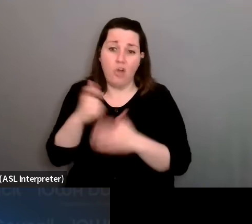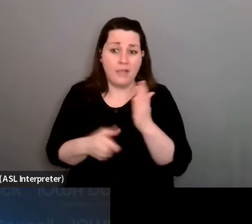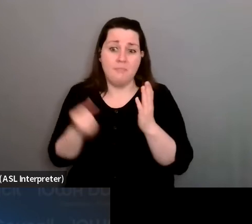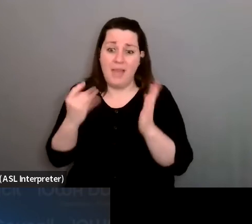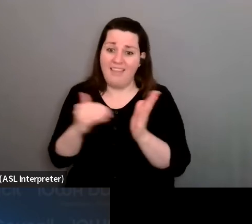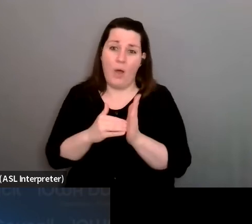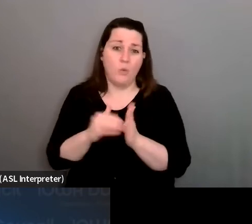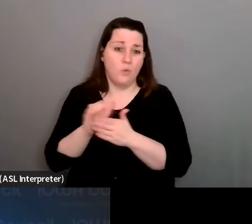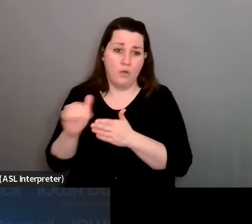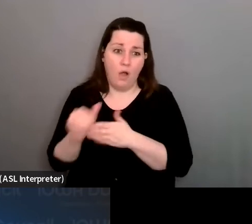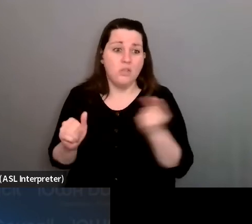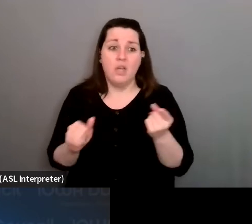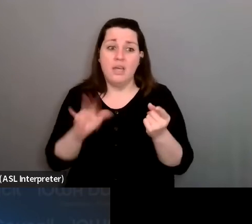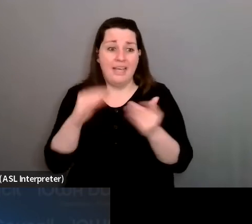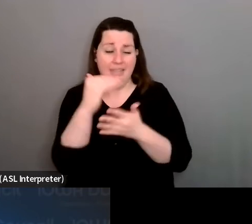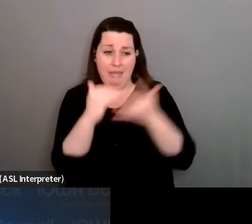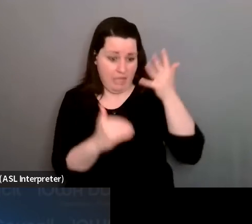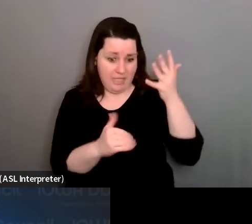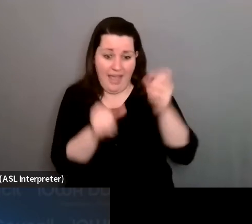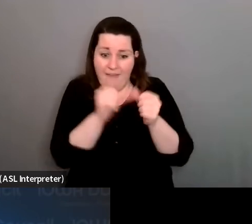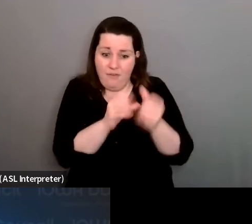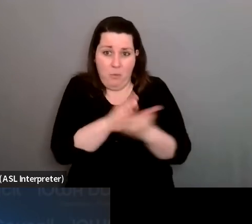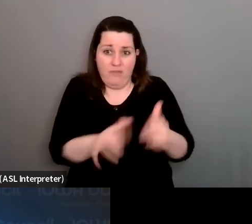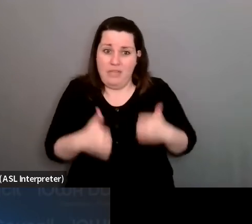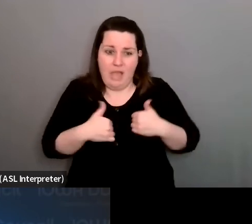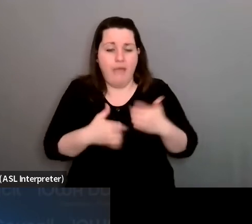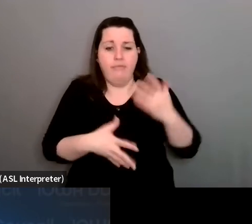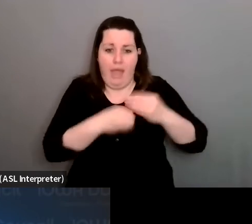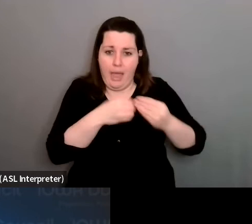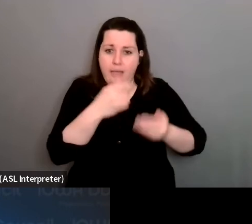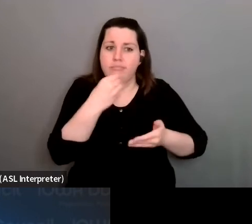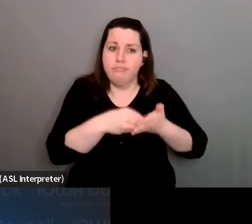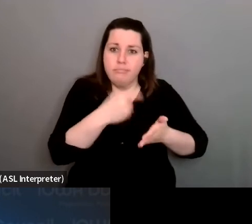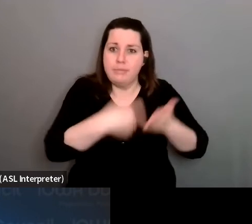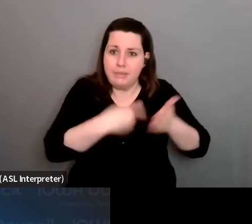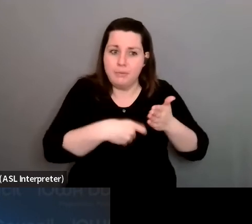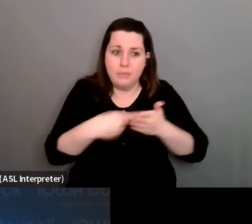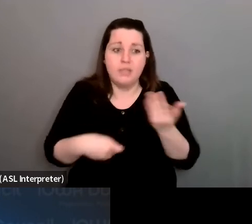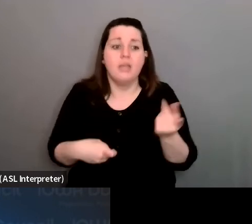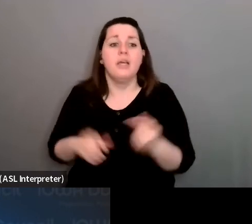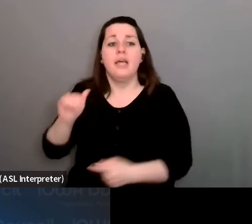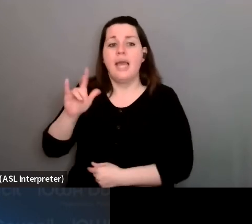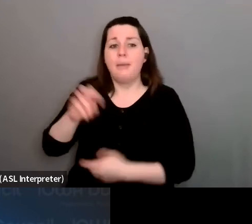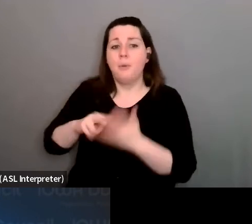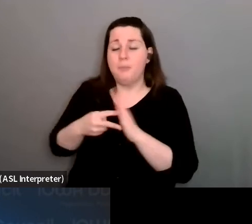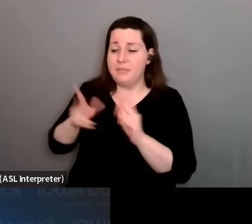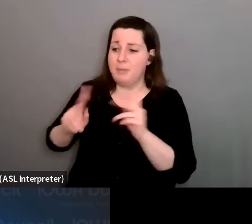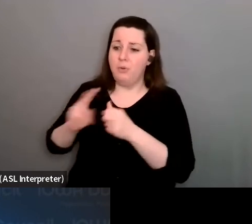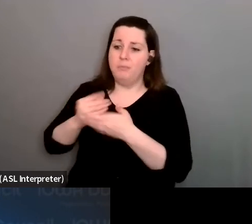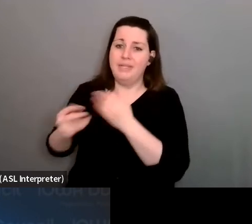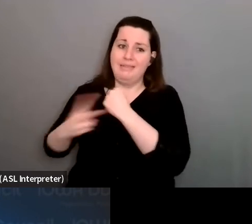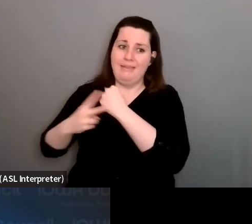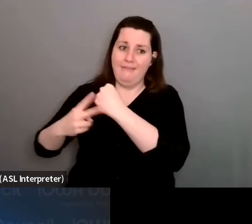much every part of his life took on an added expense. ABLE allows people with disabilities to put money away that they can use in the future to